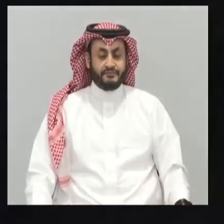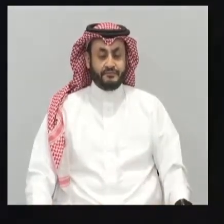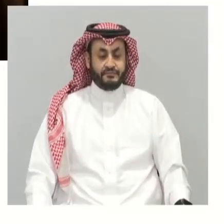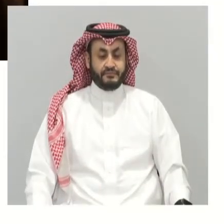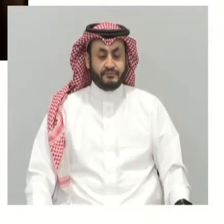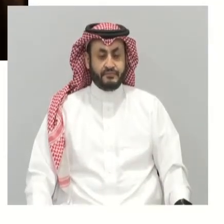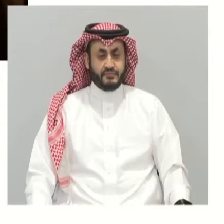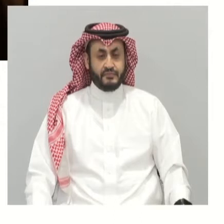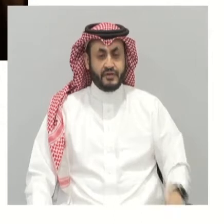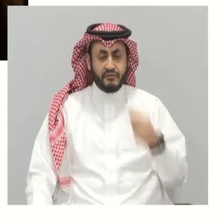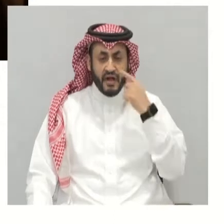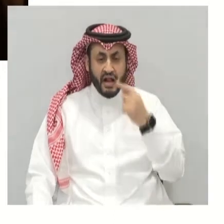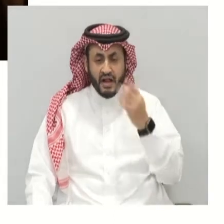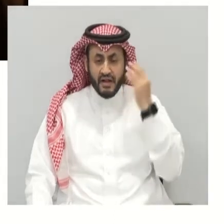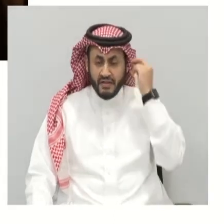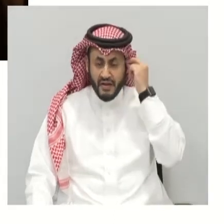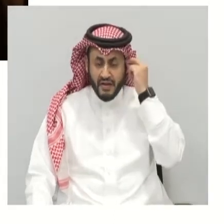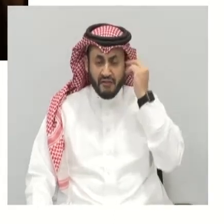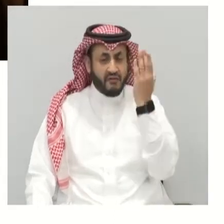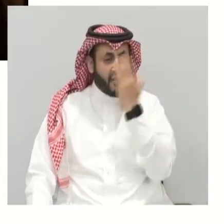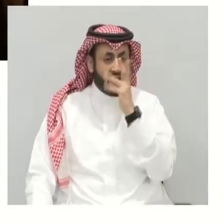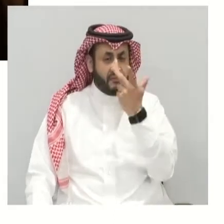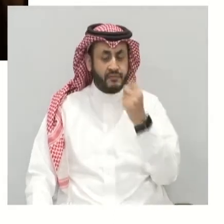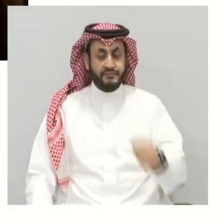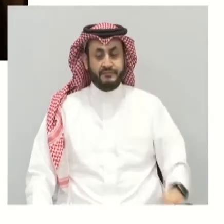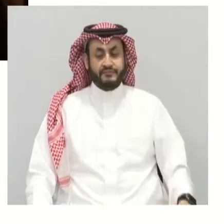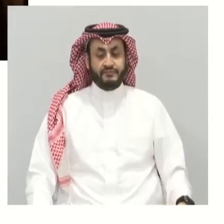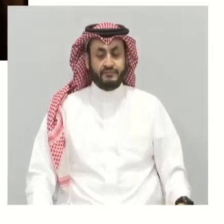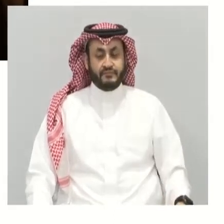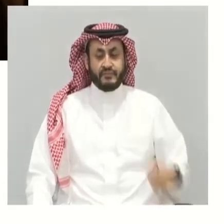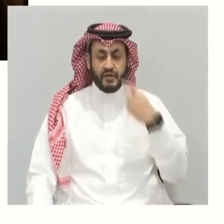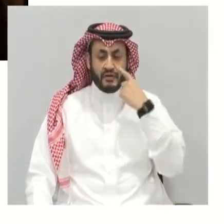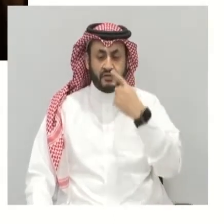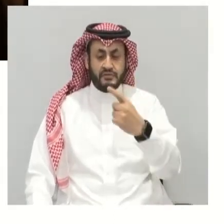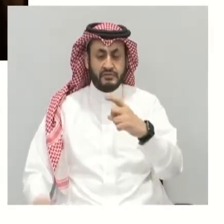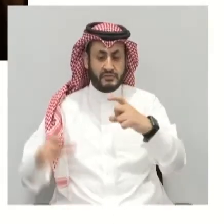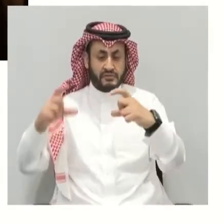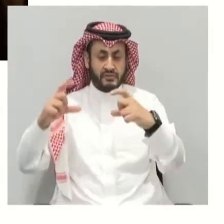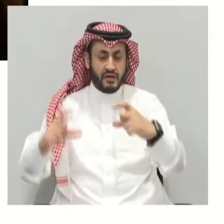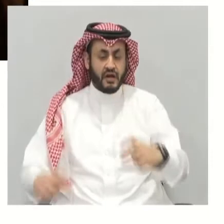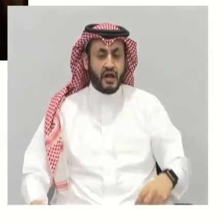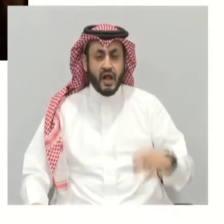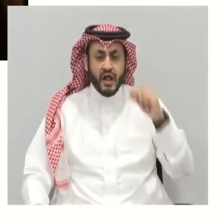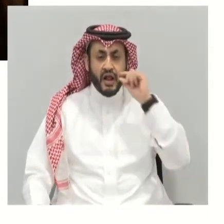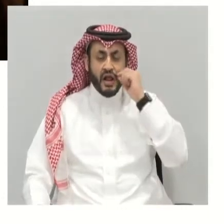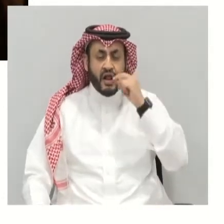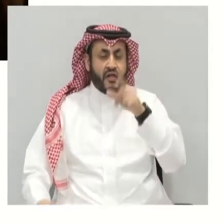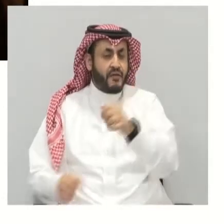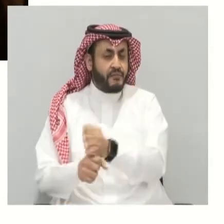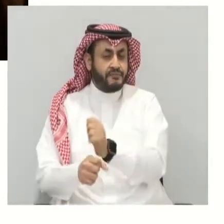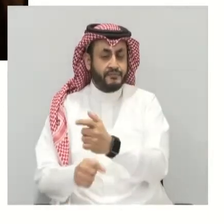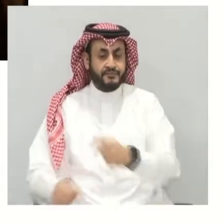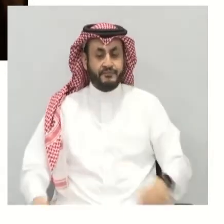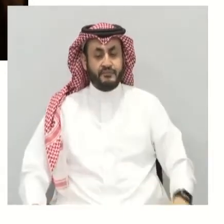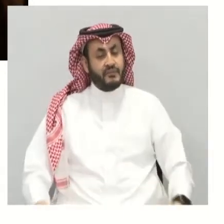what is the text going to be about? It's about this. Look at this picture. What is this boy doing here too?